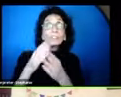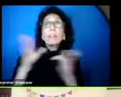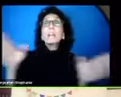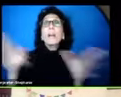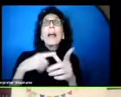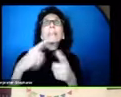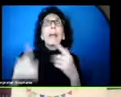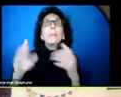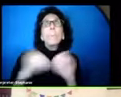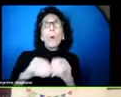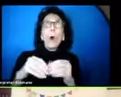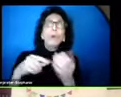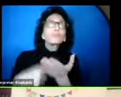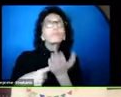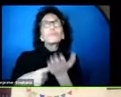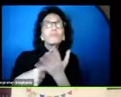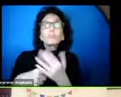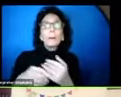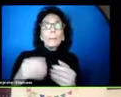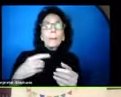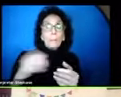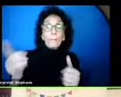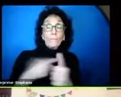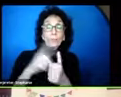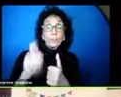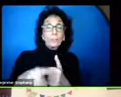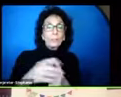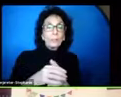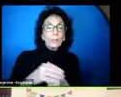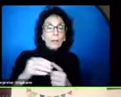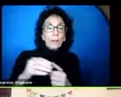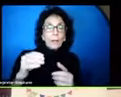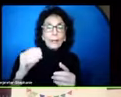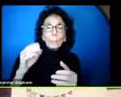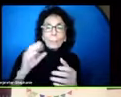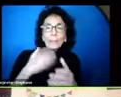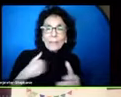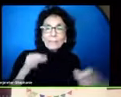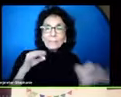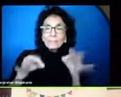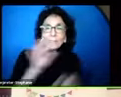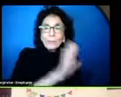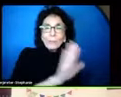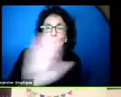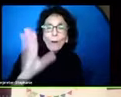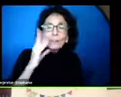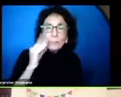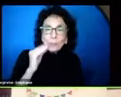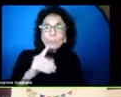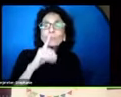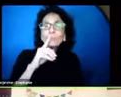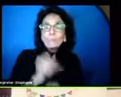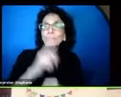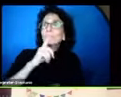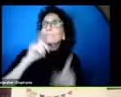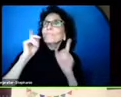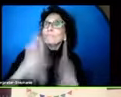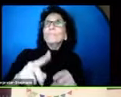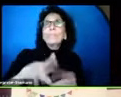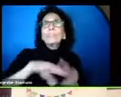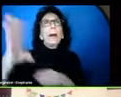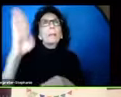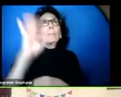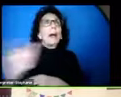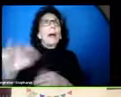But please share your experience serving a death by incarceration sentence. And now that you are no longer